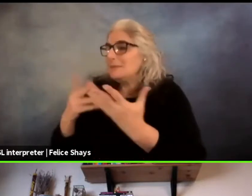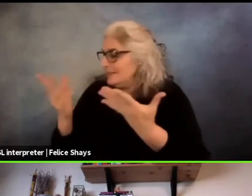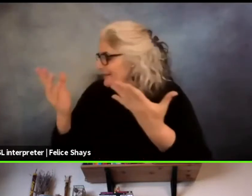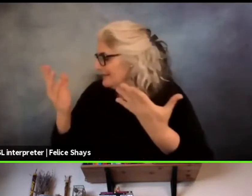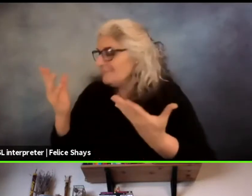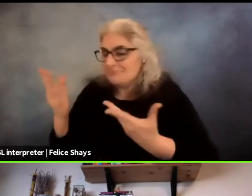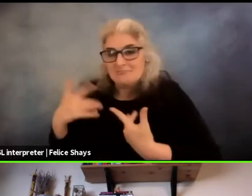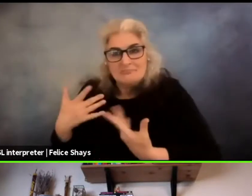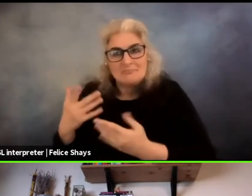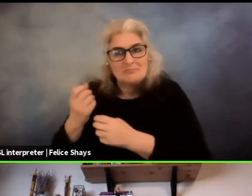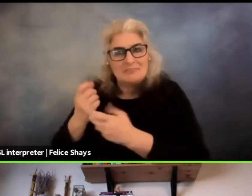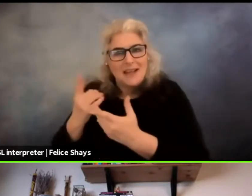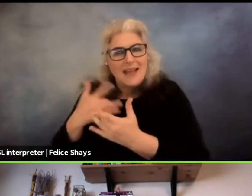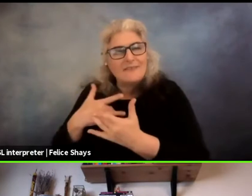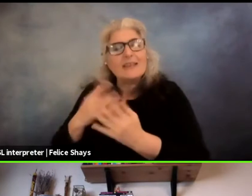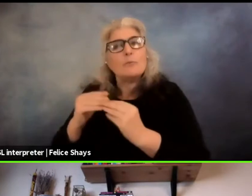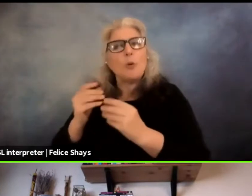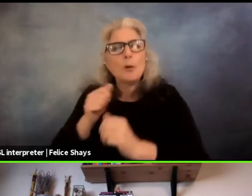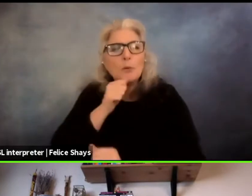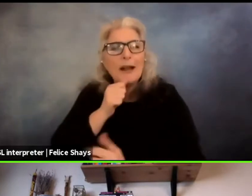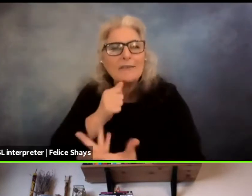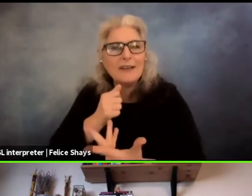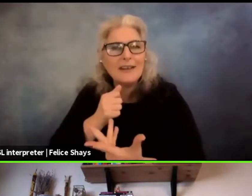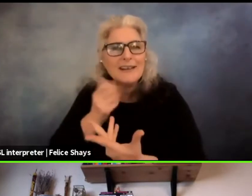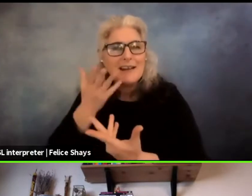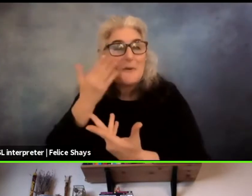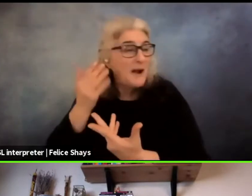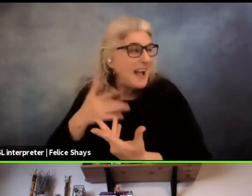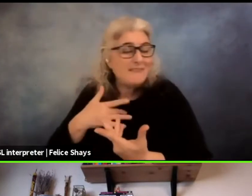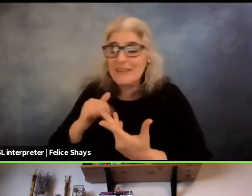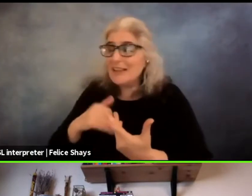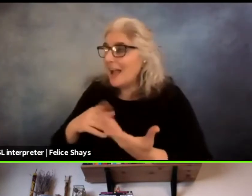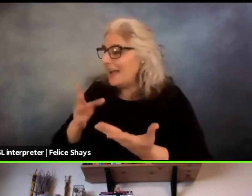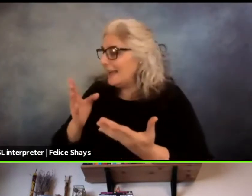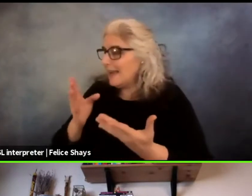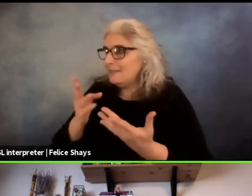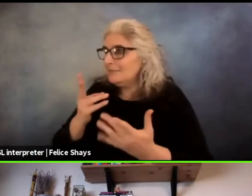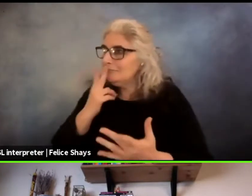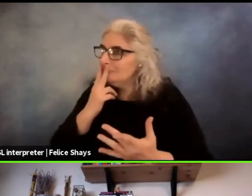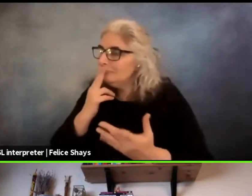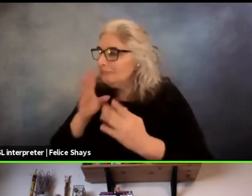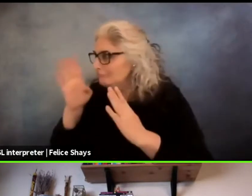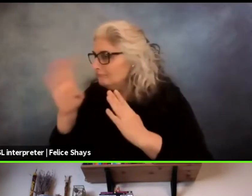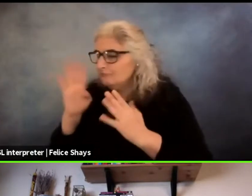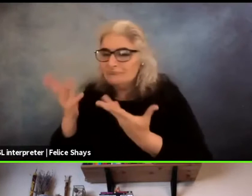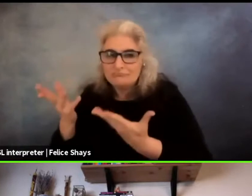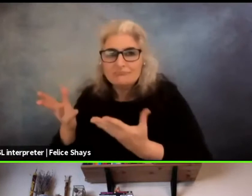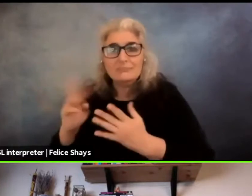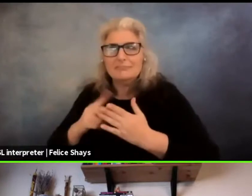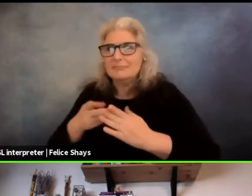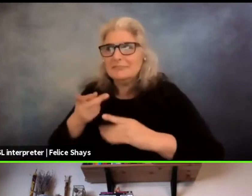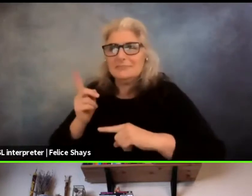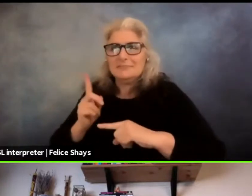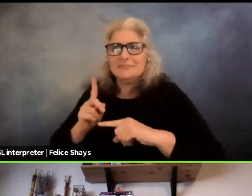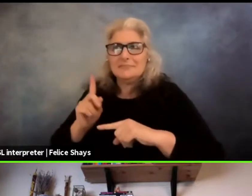me, because what I say happens in that moment and cannot be traced unless